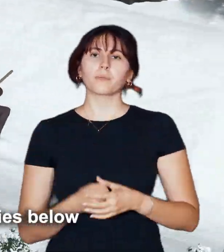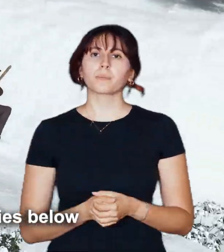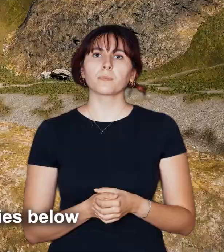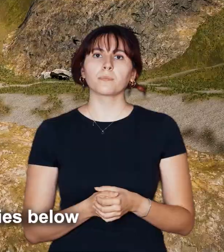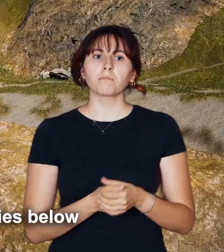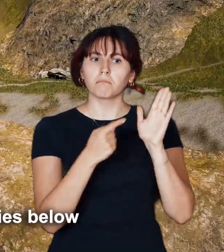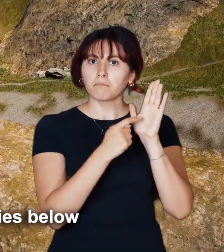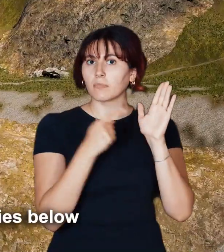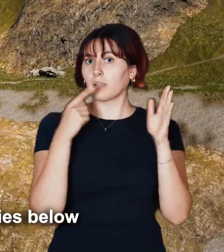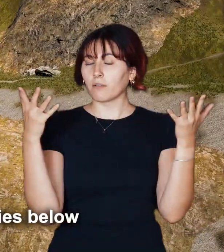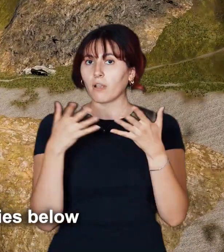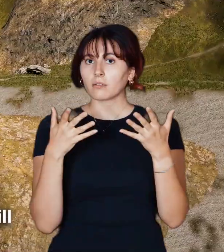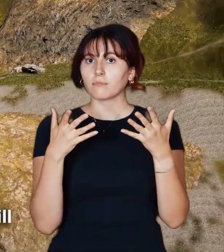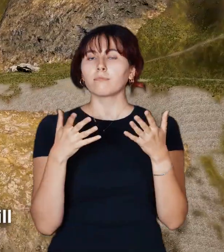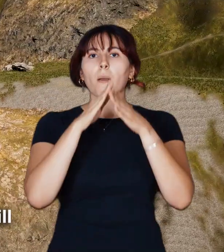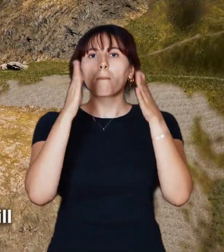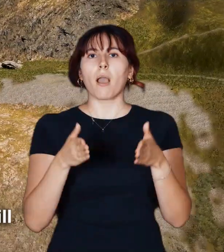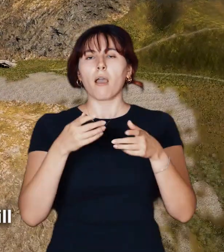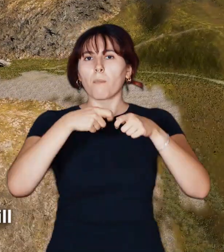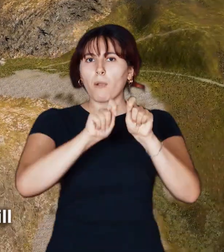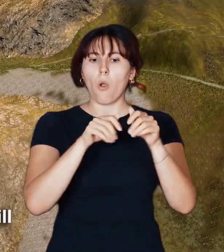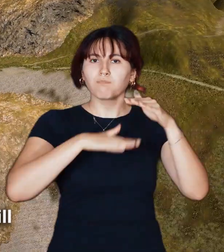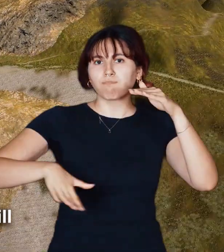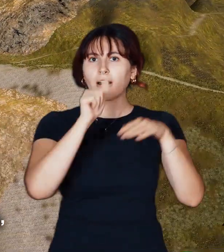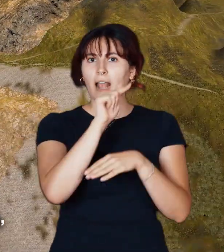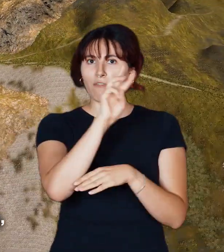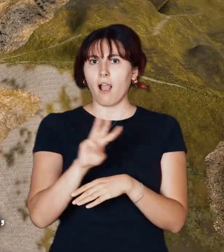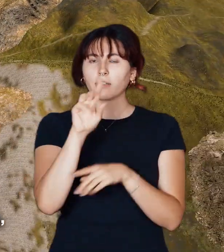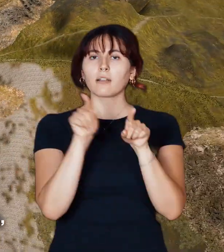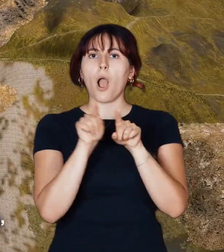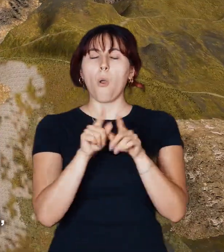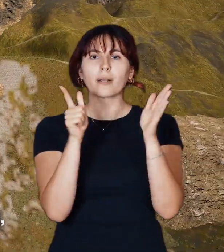Records show that mining activities below the Telfer Weißen were still being